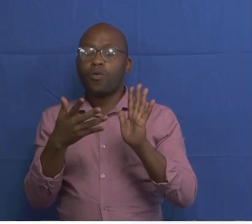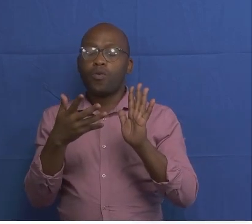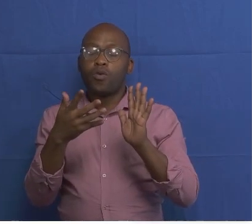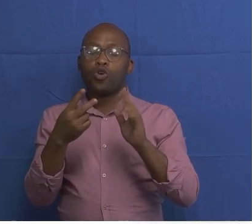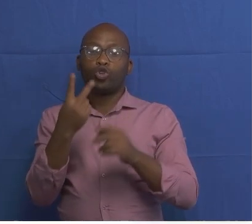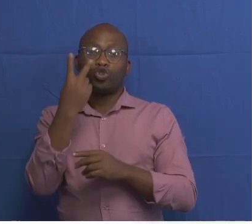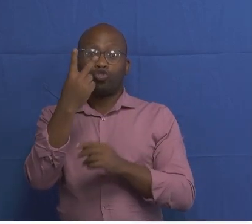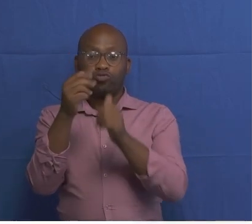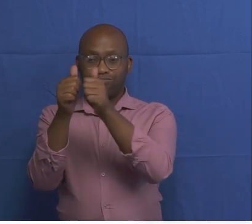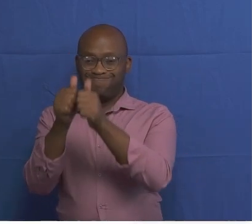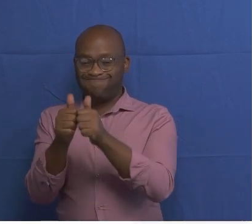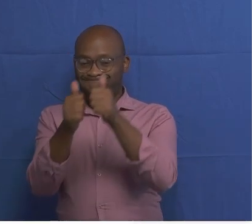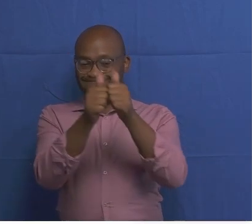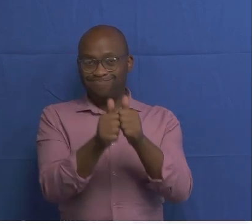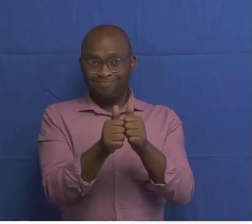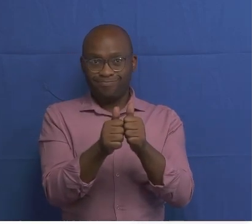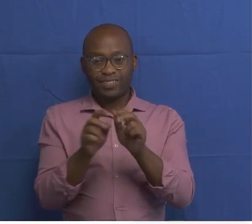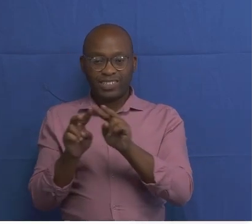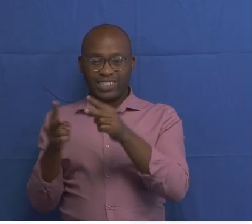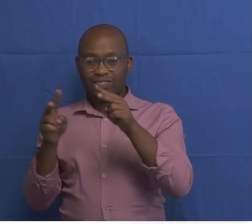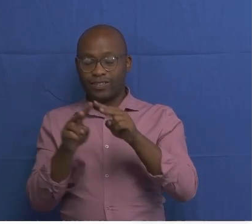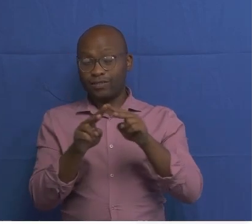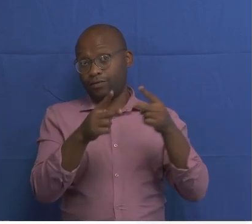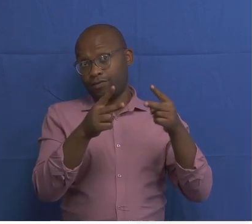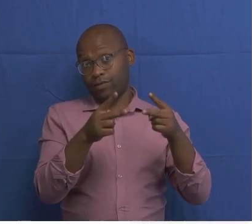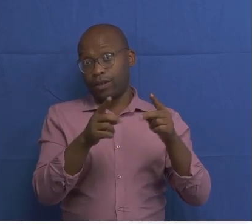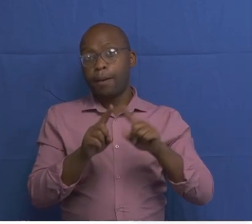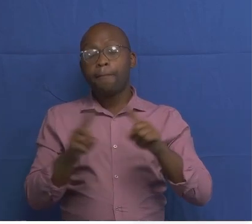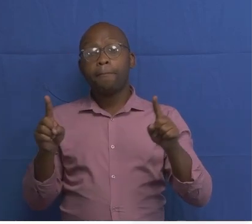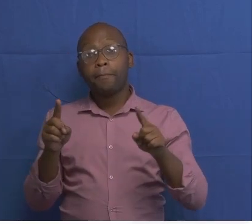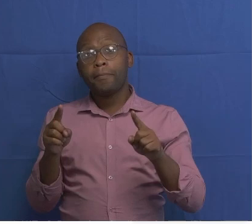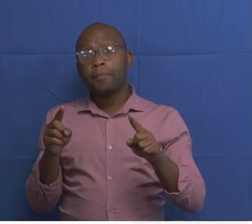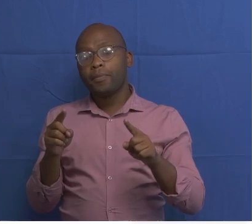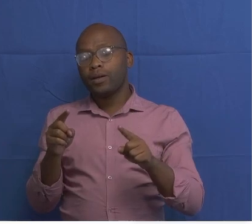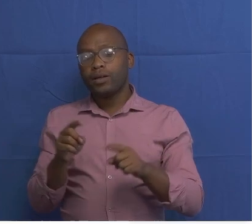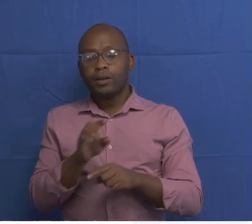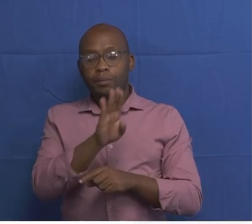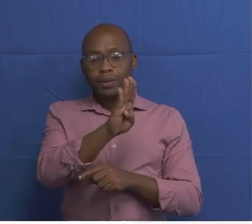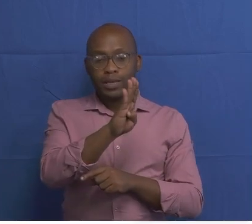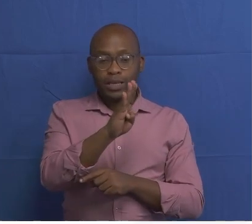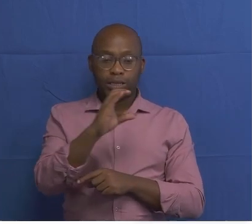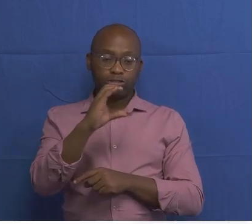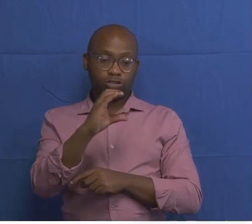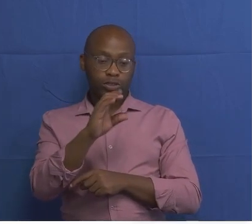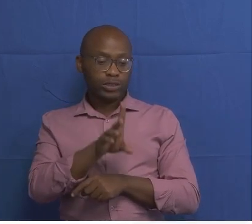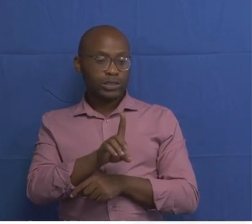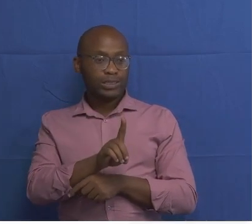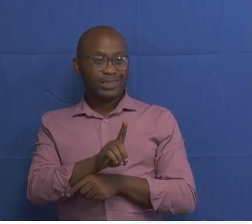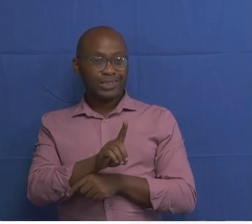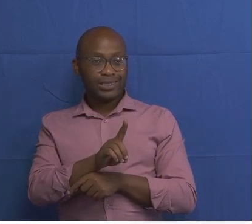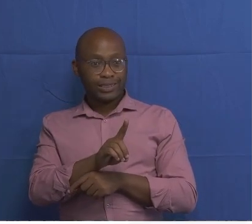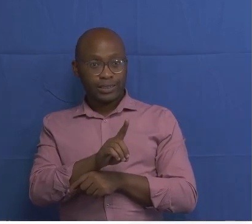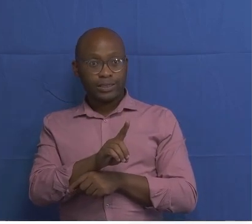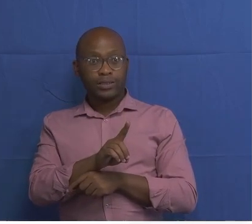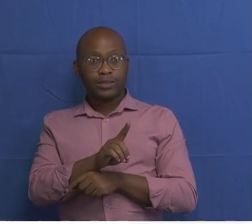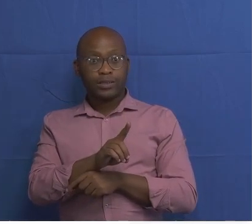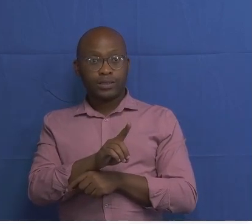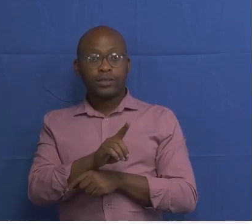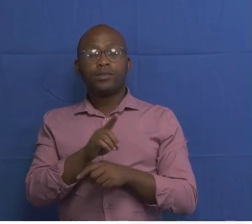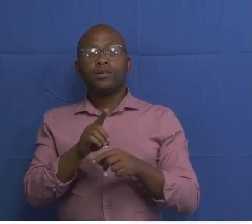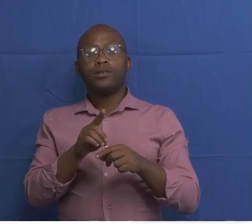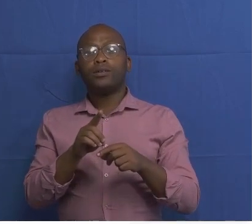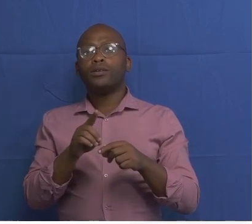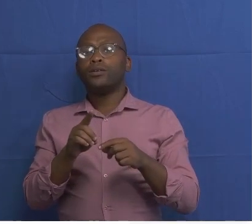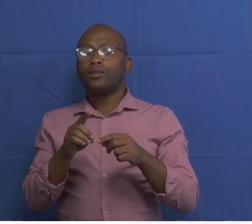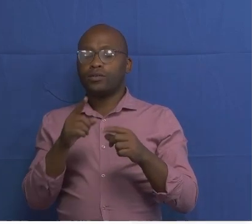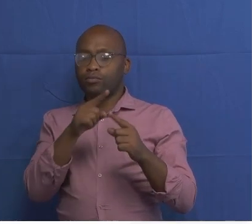from different genes, whilst the other letters B, C, and D are pointing at alleles for the same